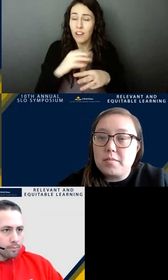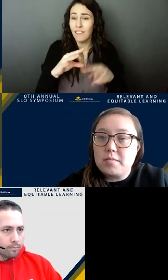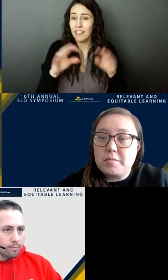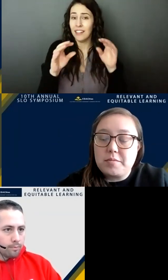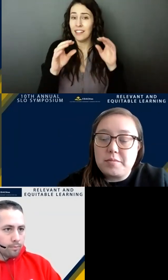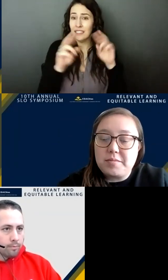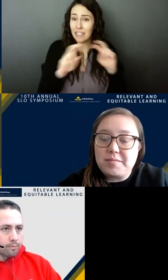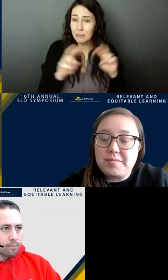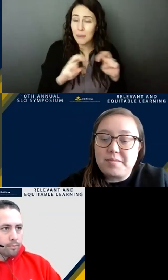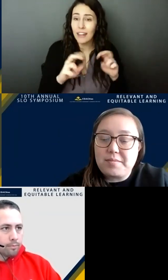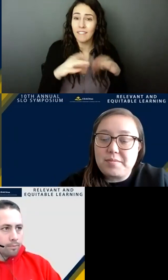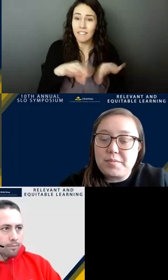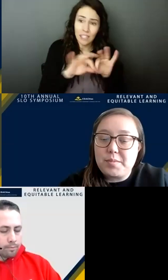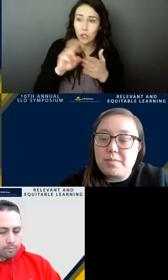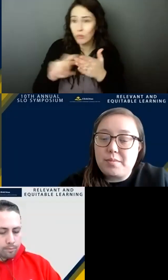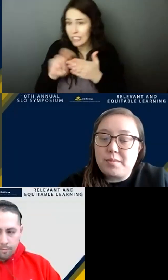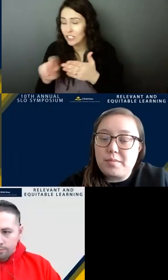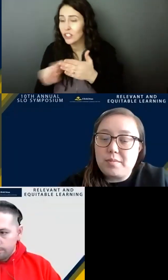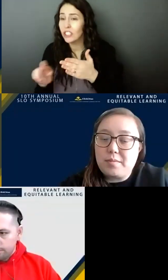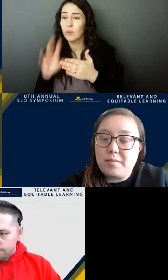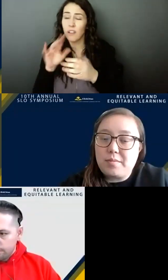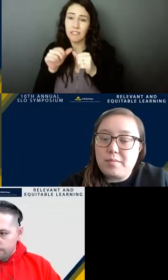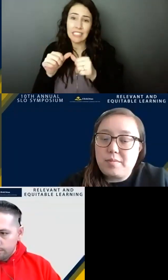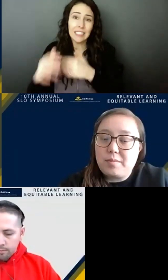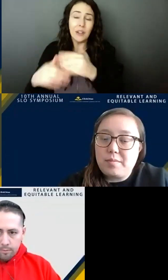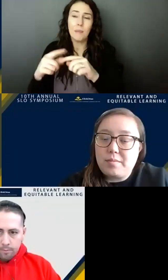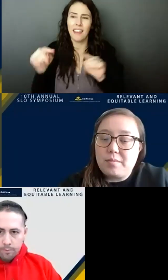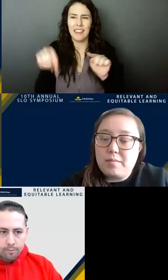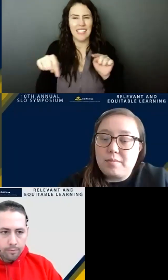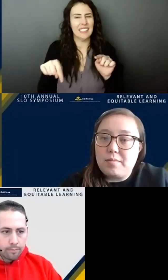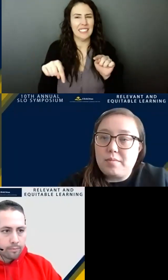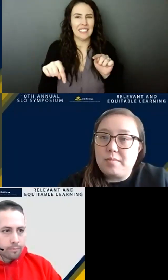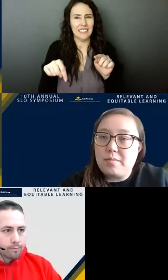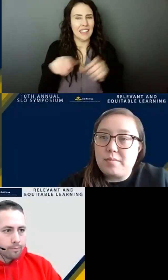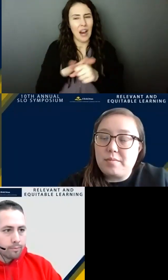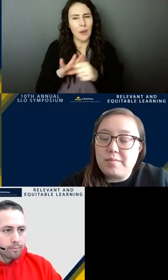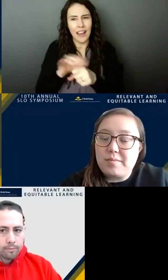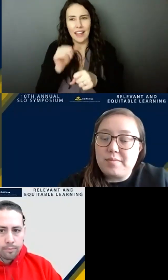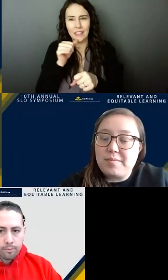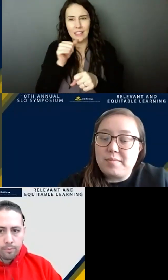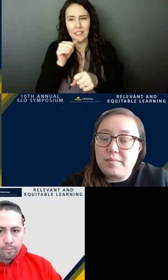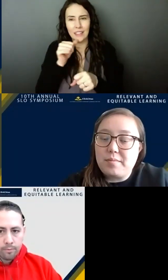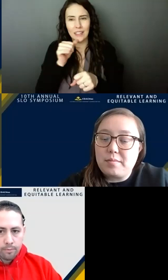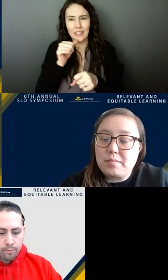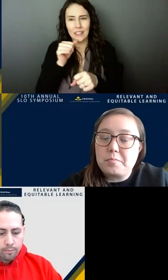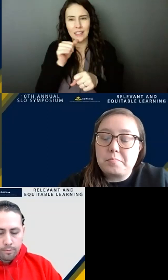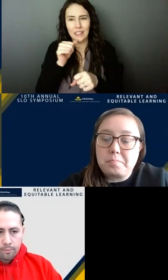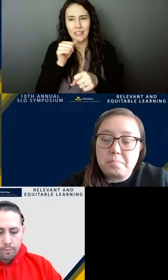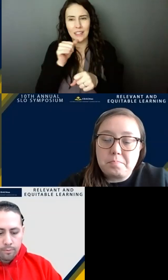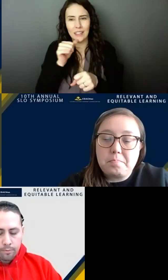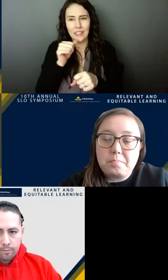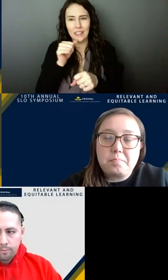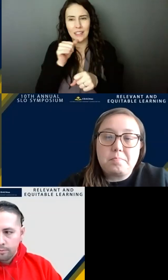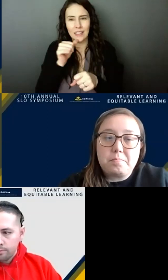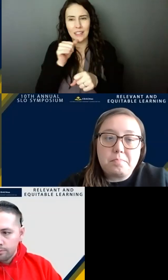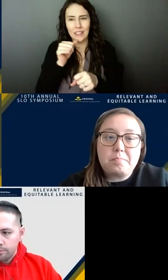it as a continuum, but this is certainly an area where I don't think it's fair to hold assessment to research standards in terms